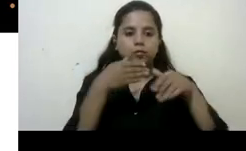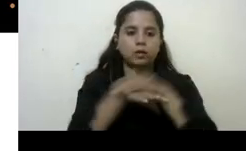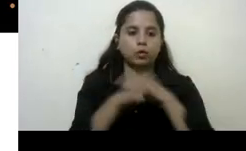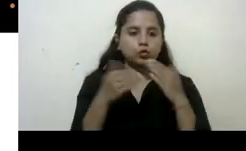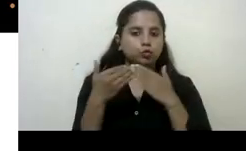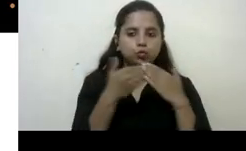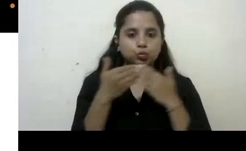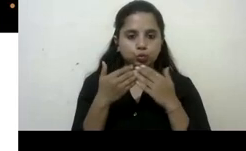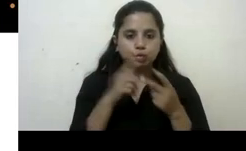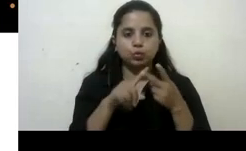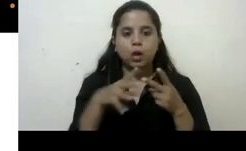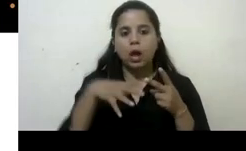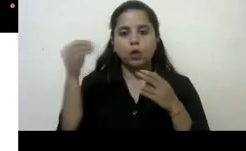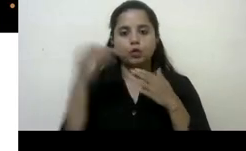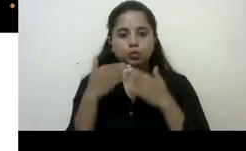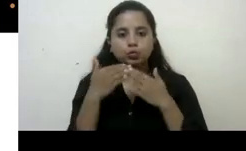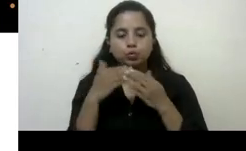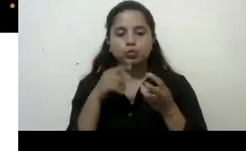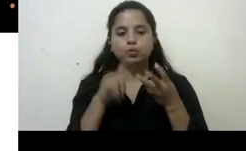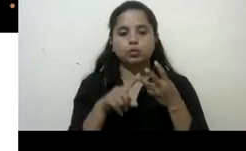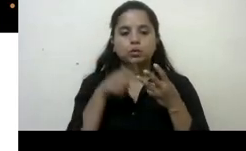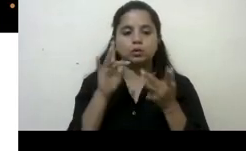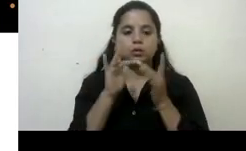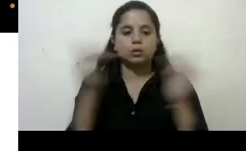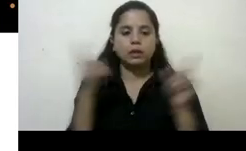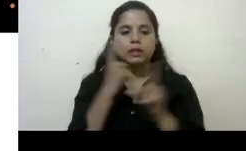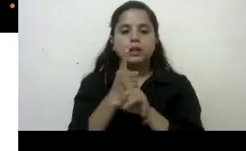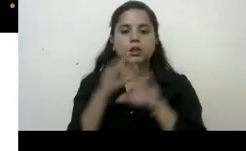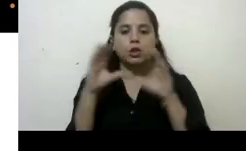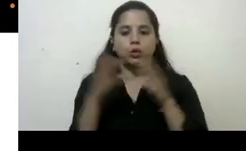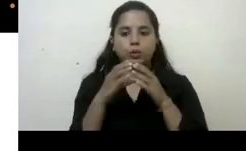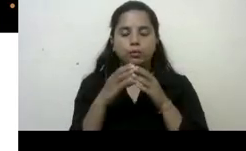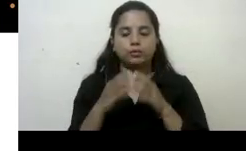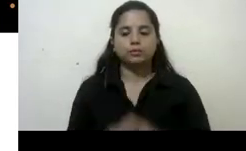school, outside school, and virtual teacher groups.